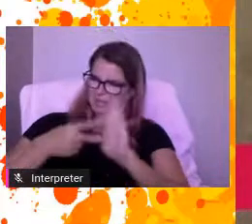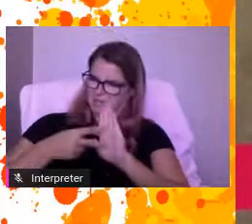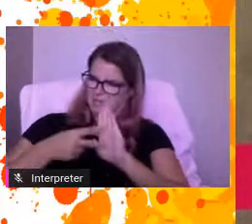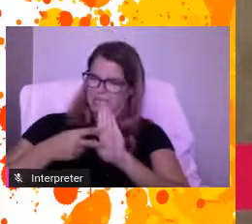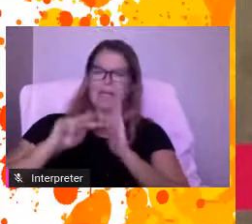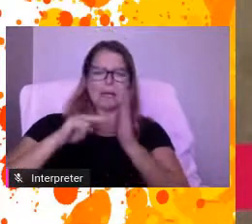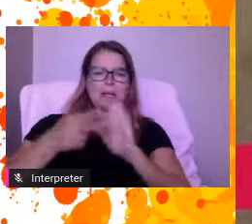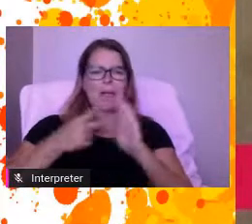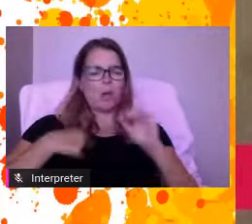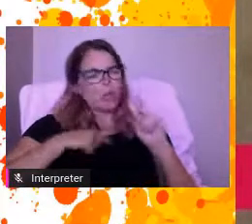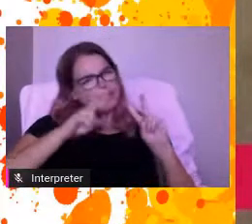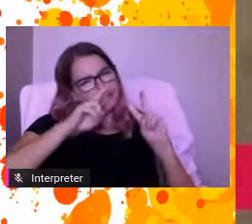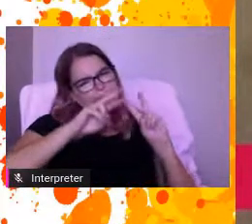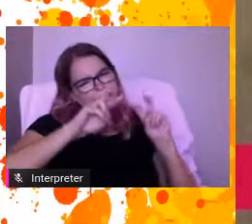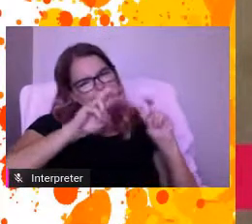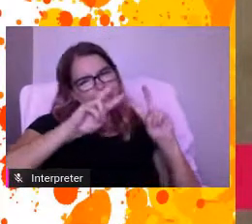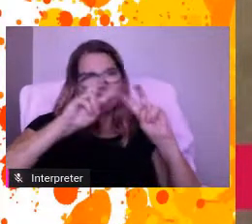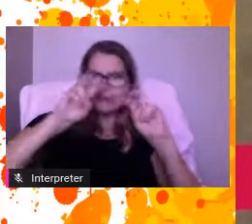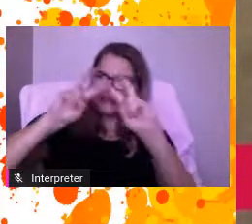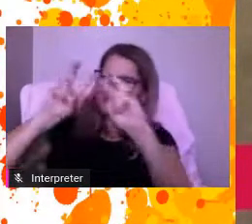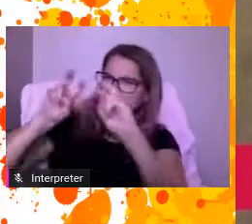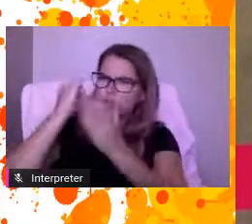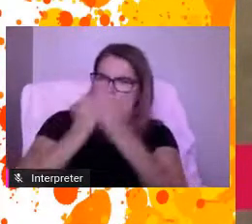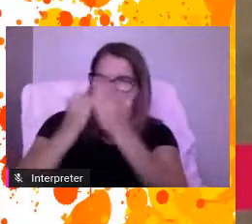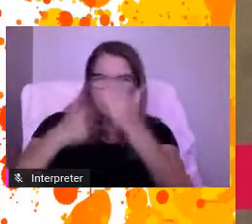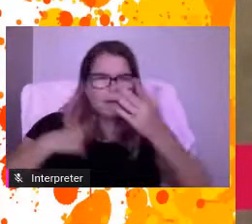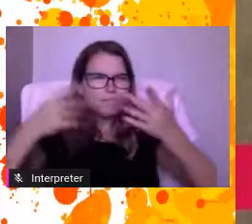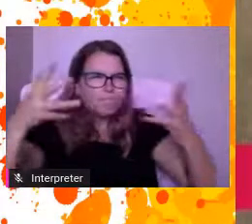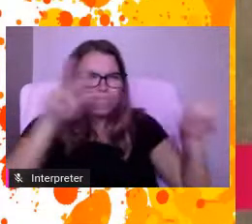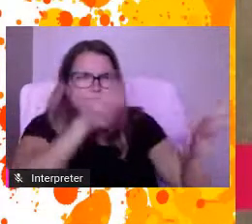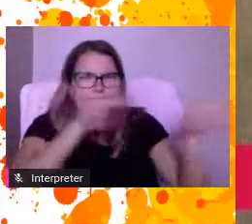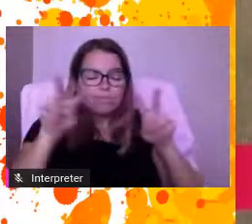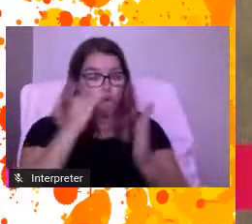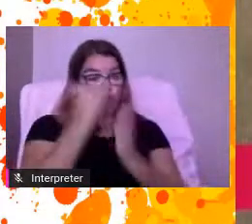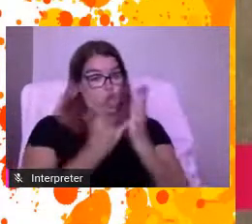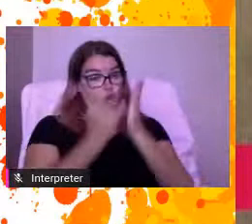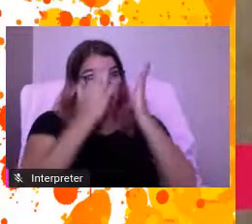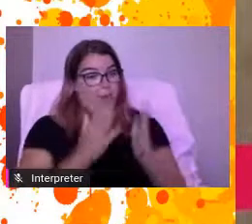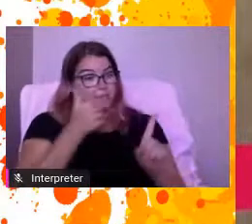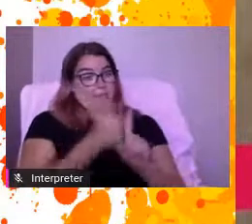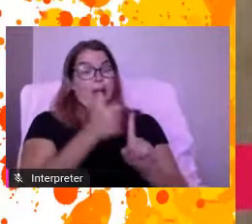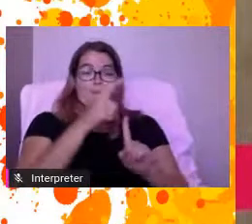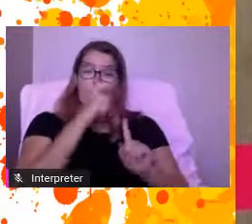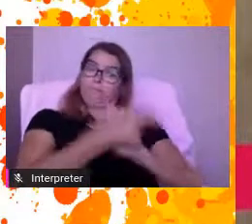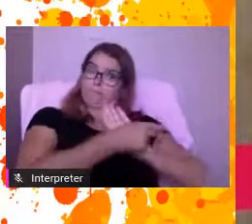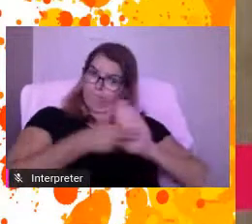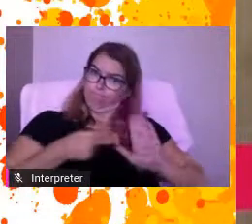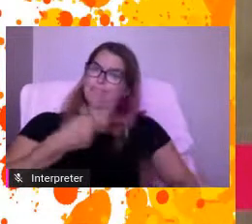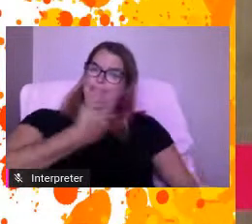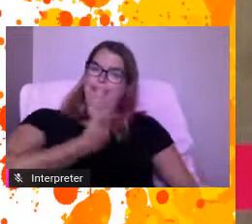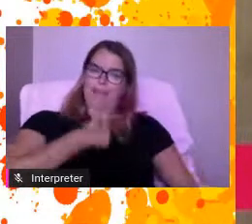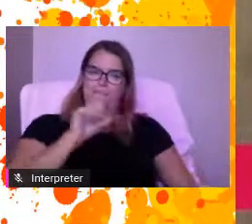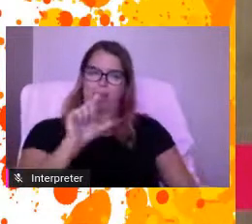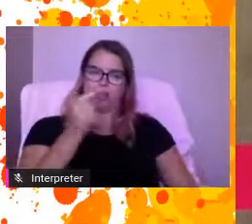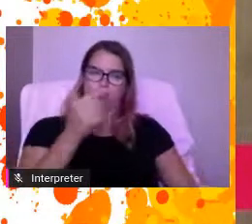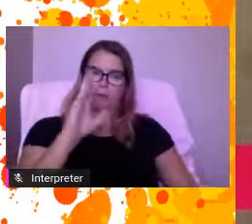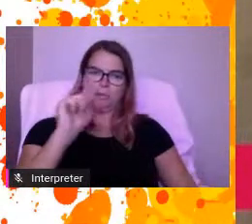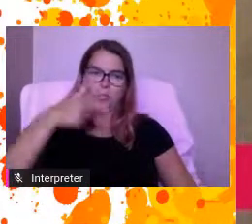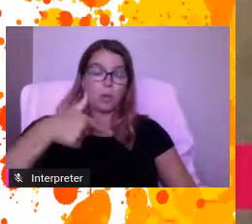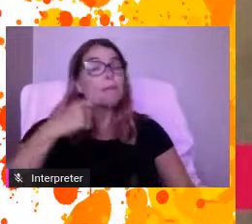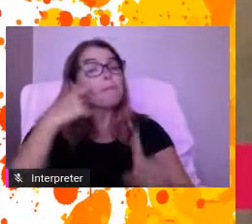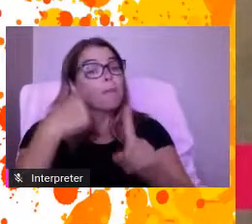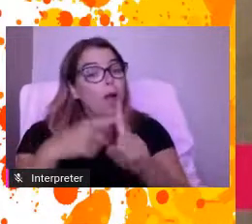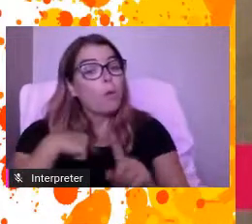in our vaults to pull examples by LGBTQ plus identifying artists, but also to look at ancient and pre-modern artworks that